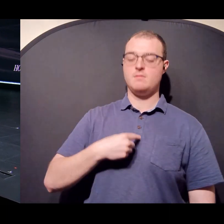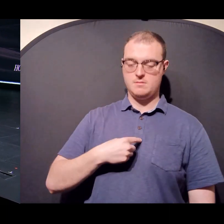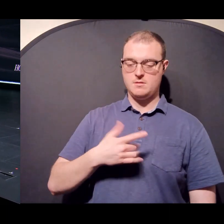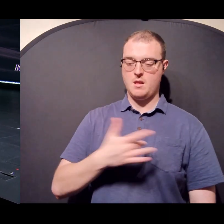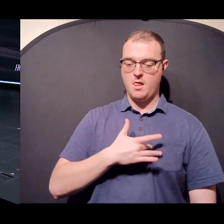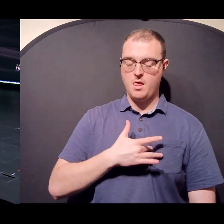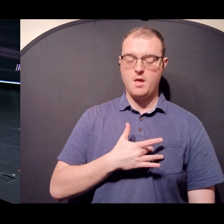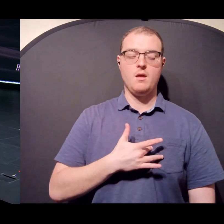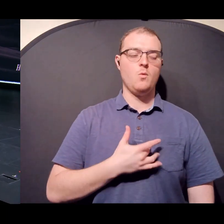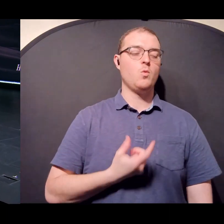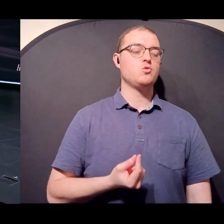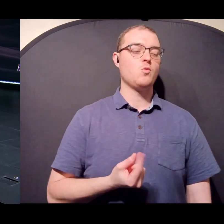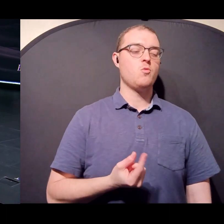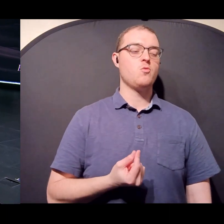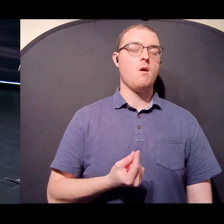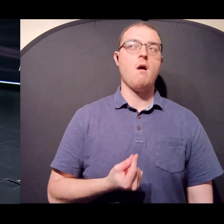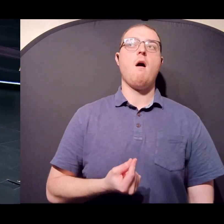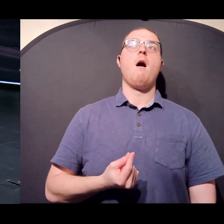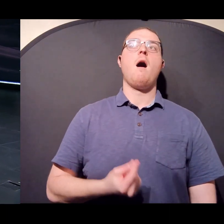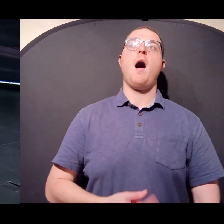gonna do?